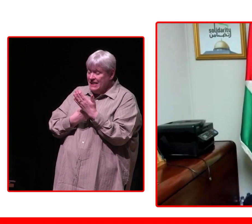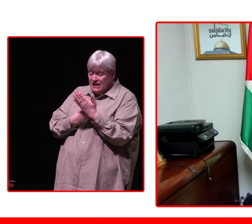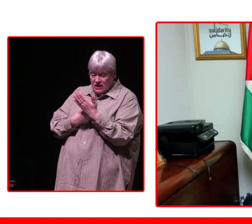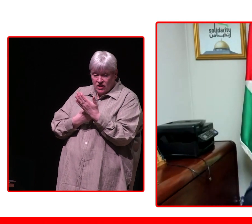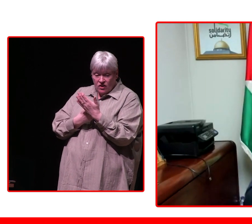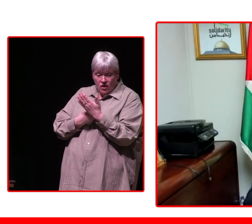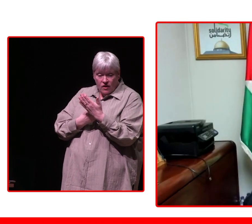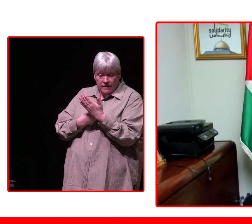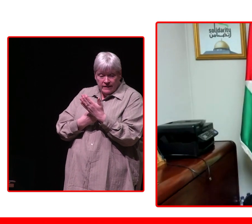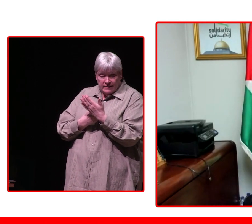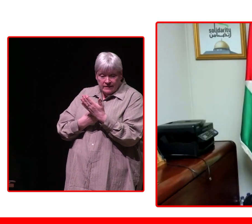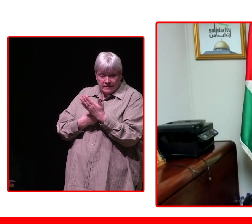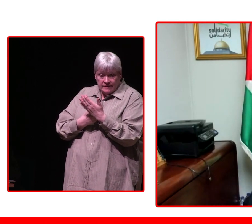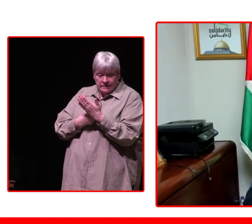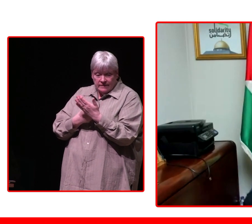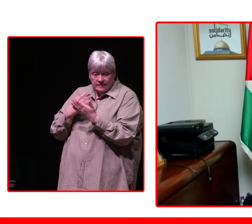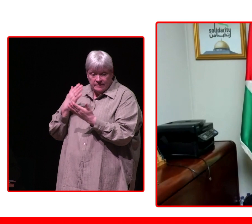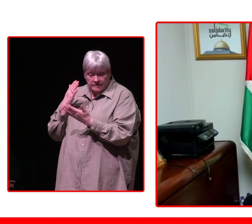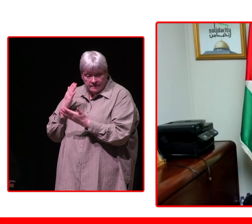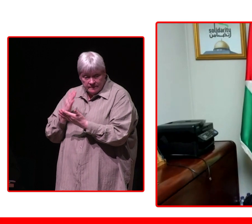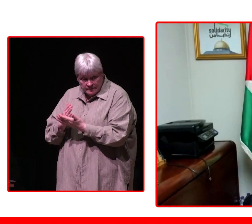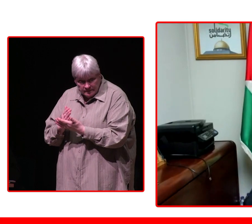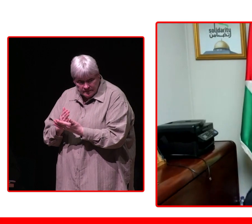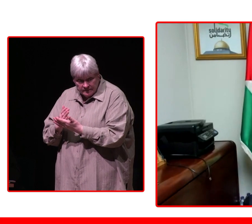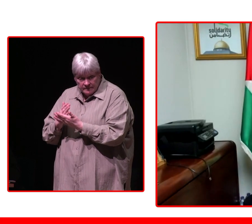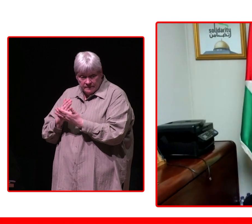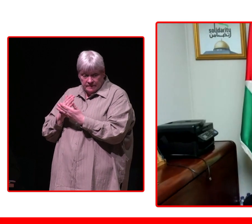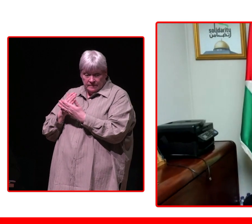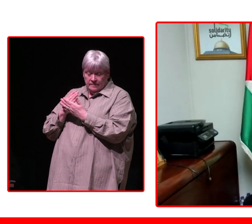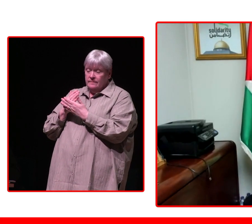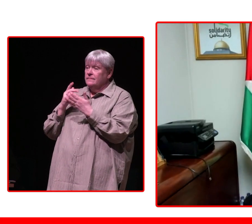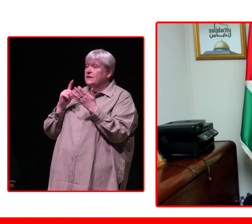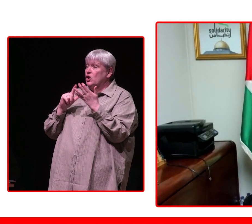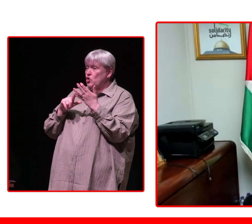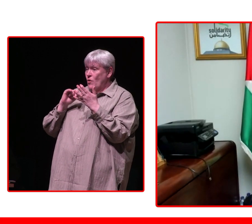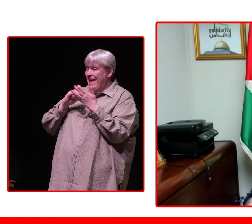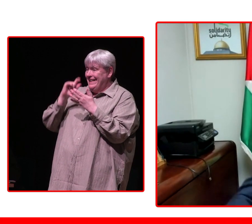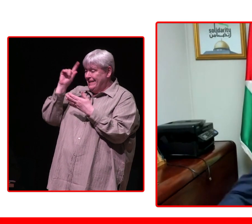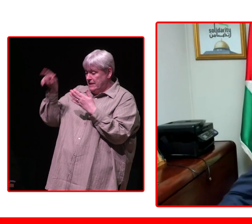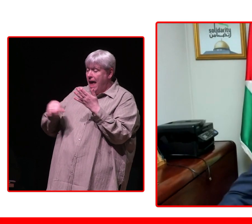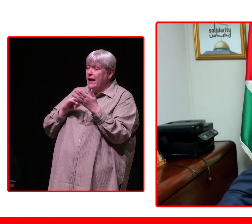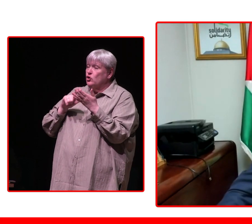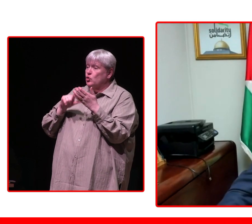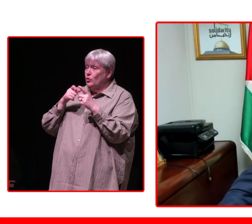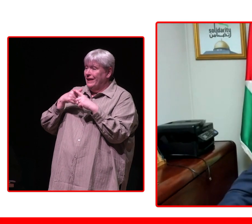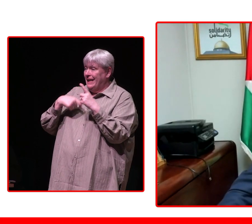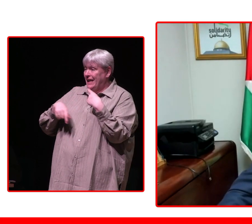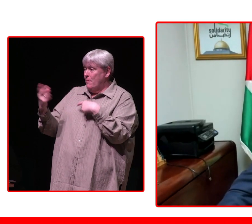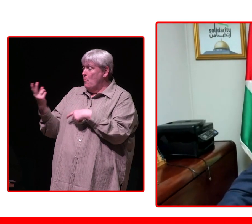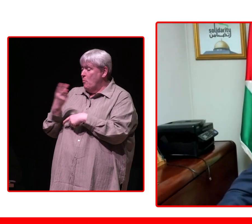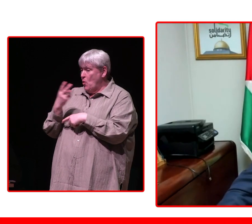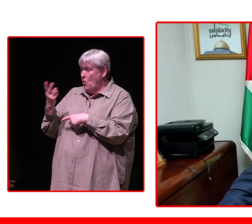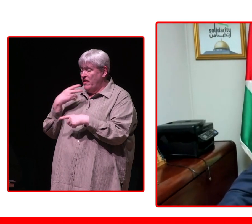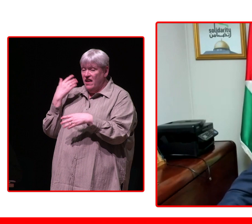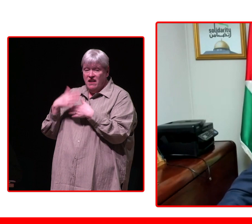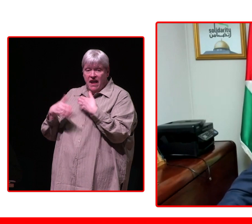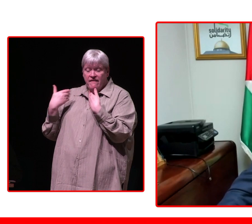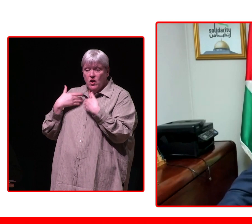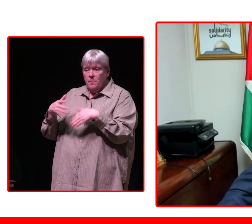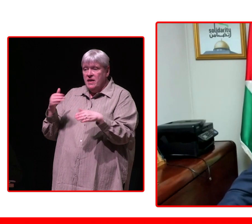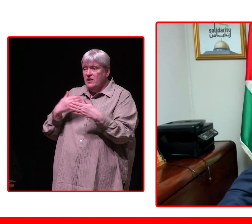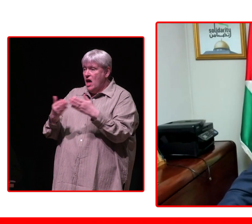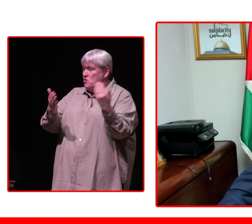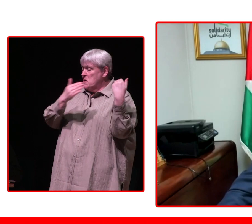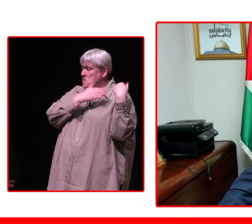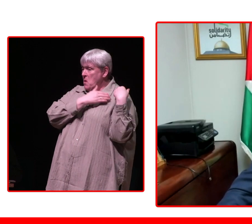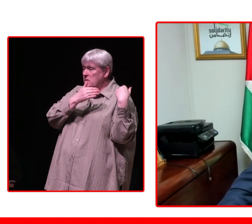staunchest allies, strongest allies, closest allies, the US and the UK included, Israel has never been held to account or taken